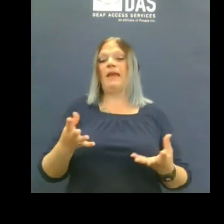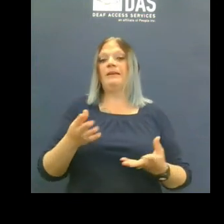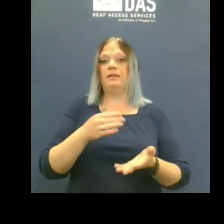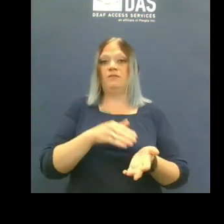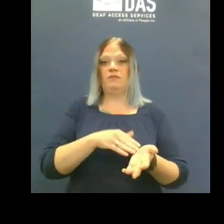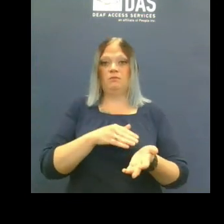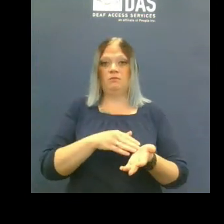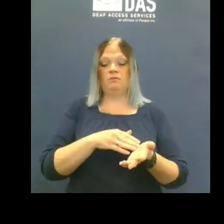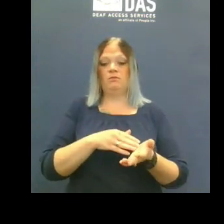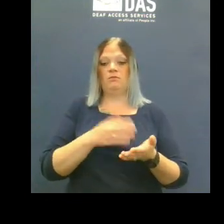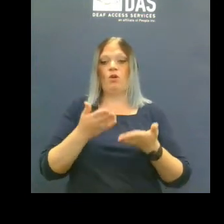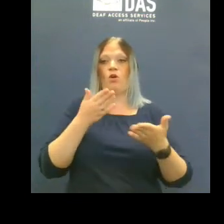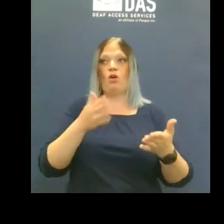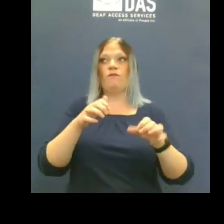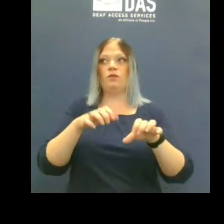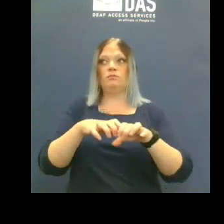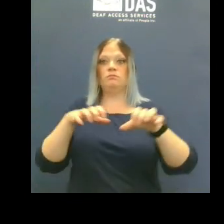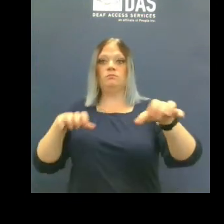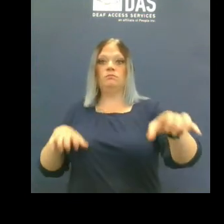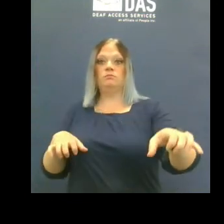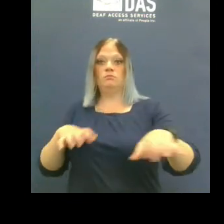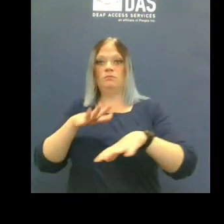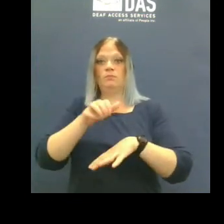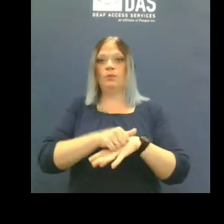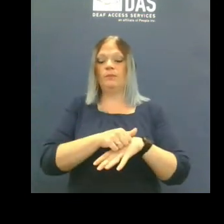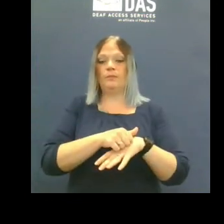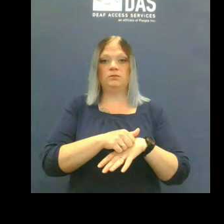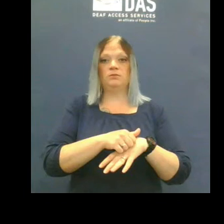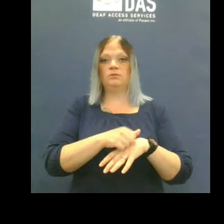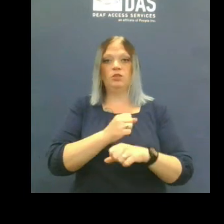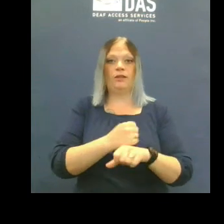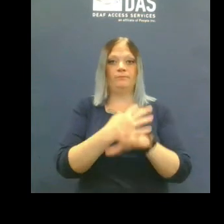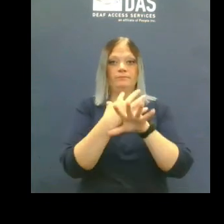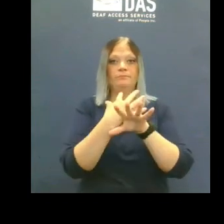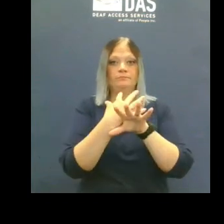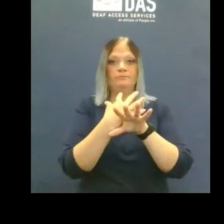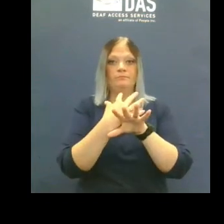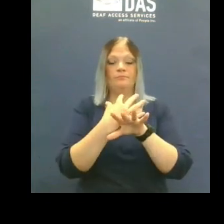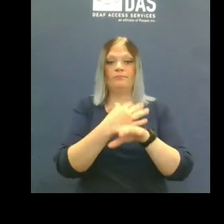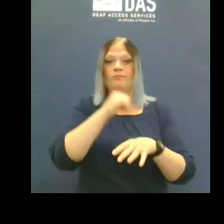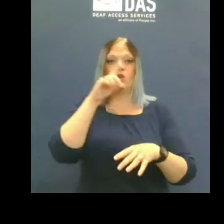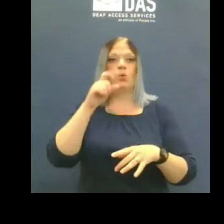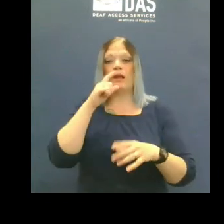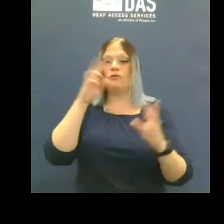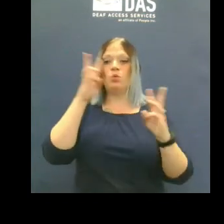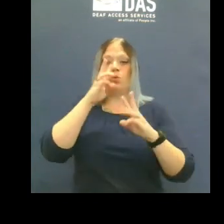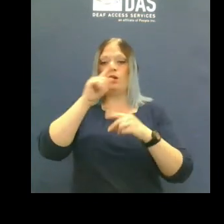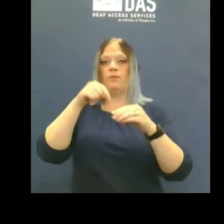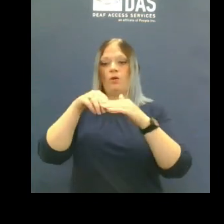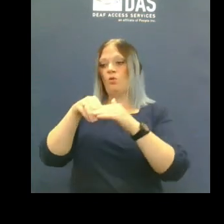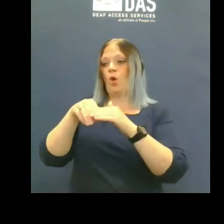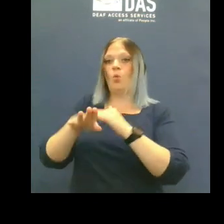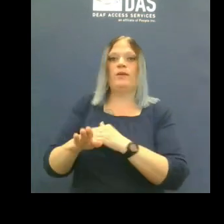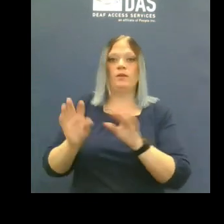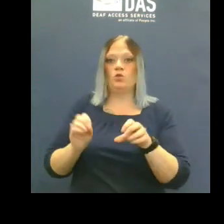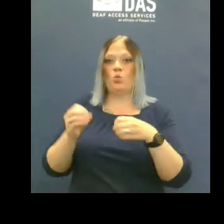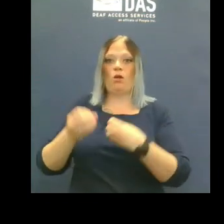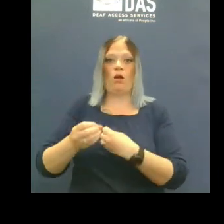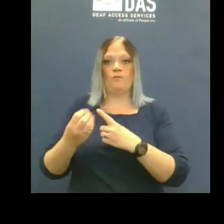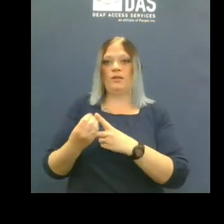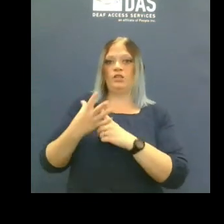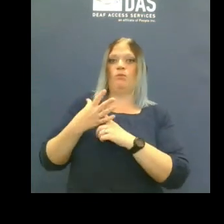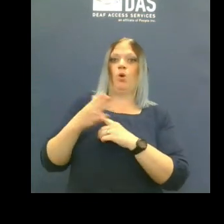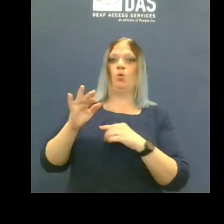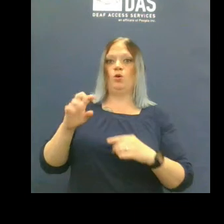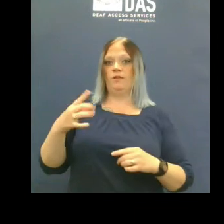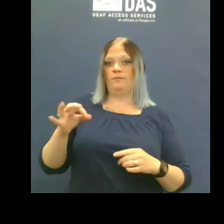are offering virtual visits, and so you don't have to worry about possibly going to a facility and getting exposed to COVID-19.